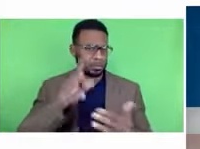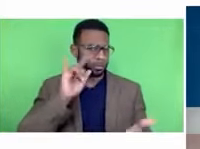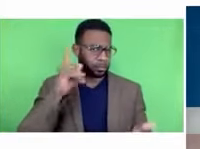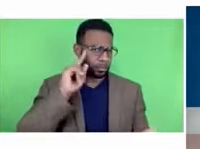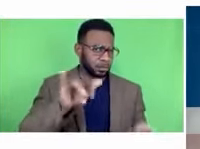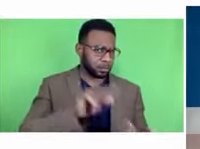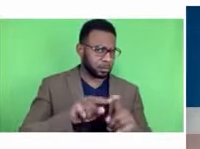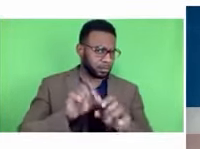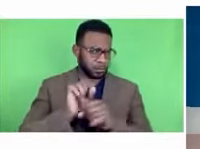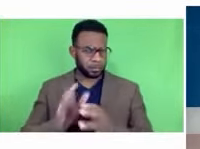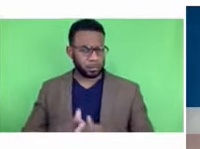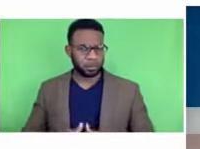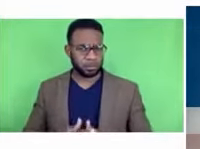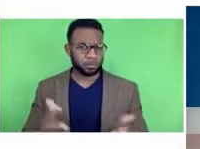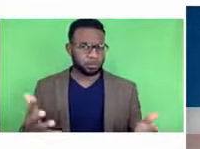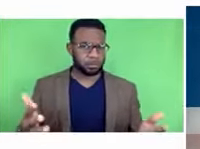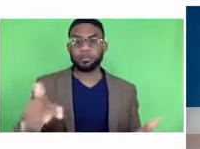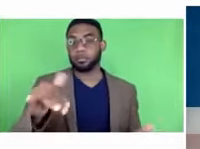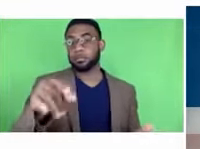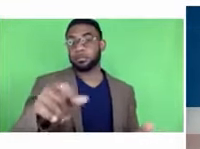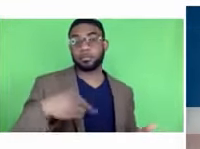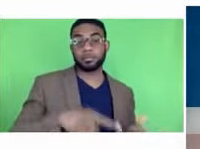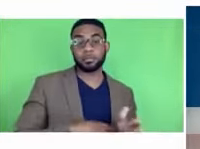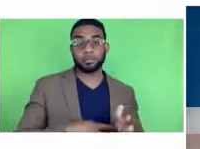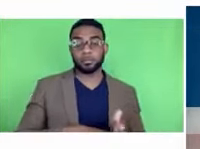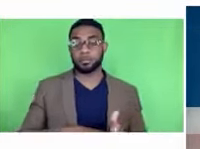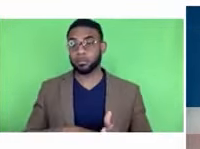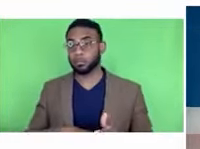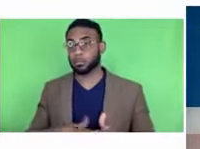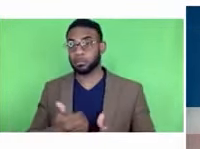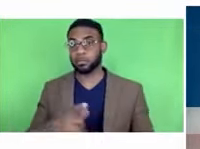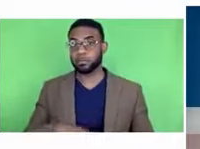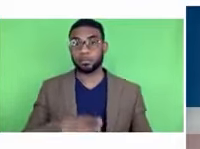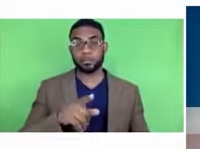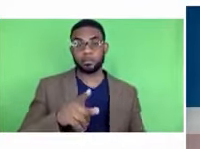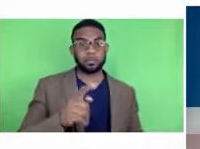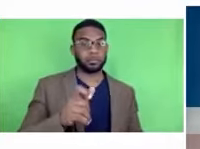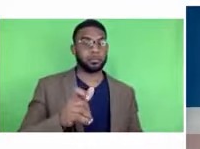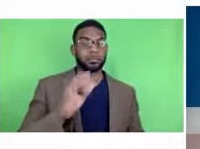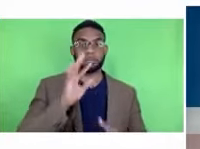employer? Yeah, I mean, I think anytime you are a bit vulnerable,